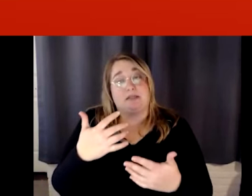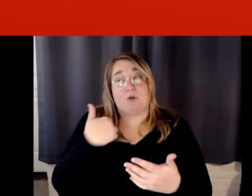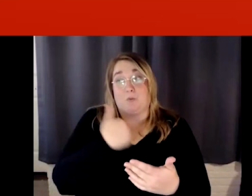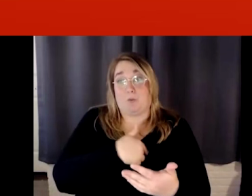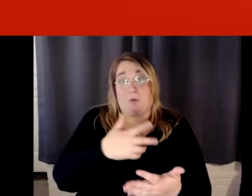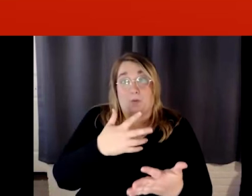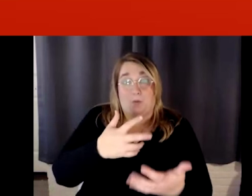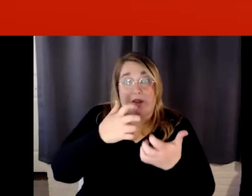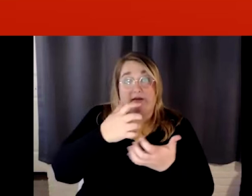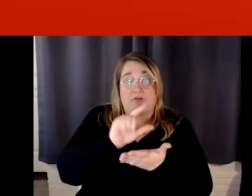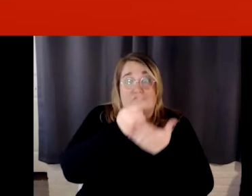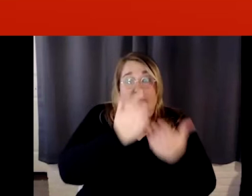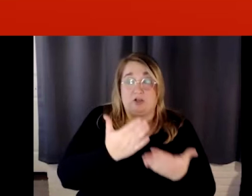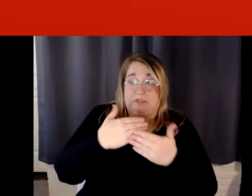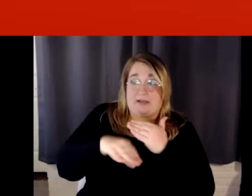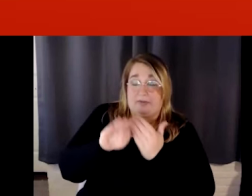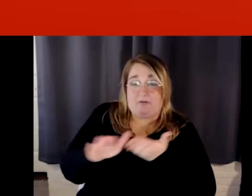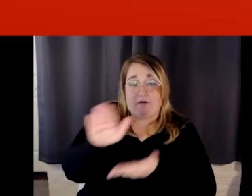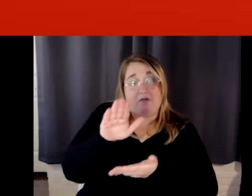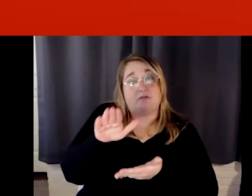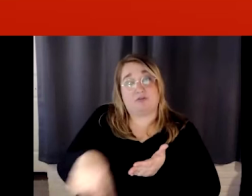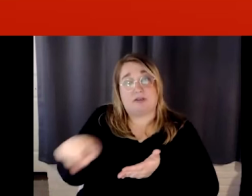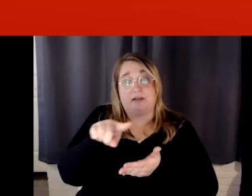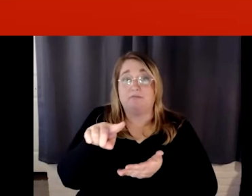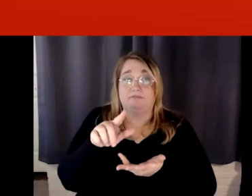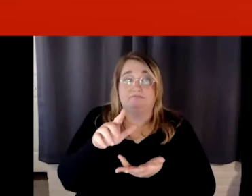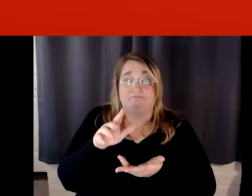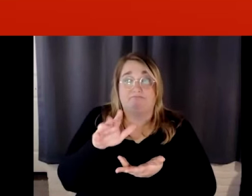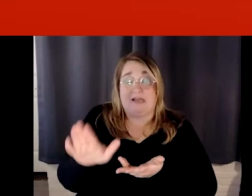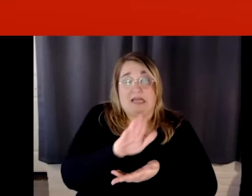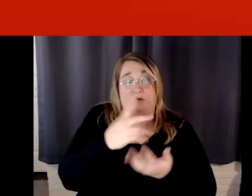They have a much higher opportunity for success, don't they?